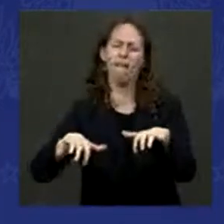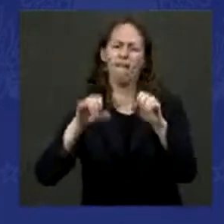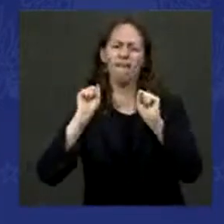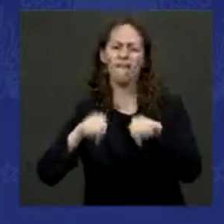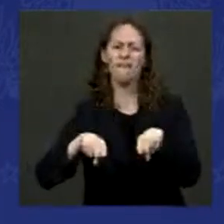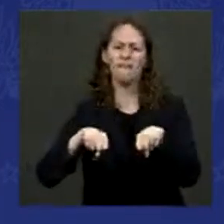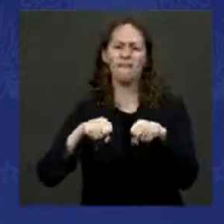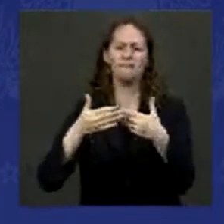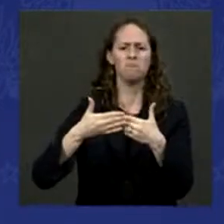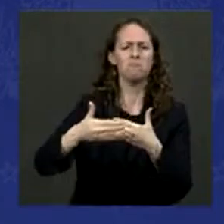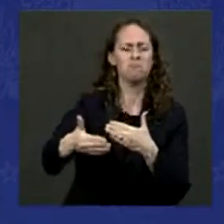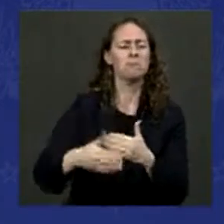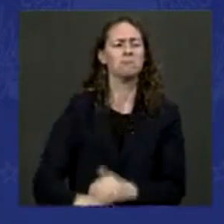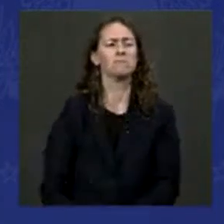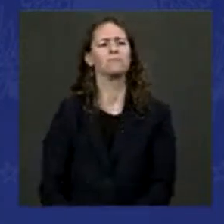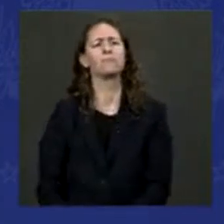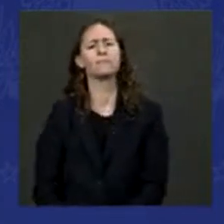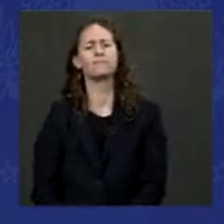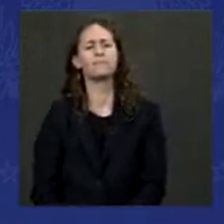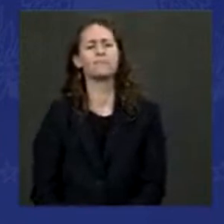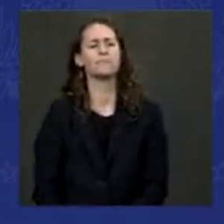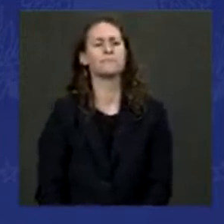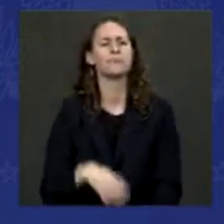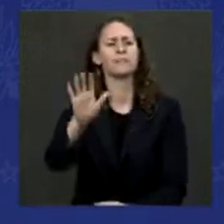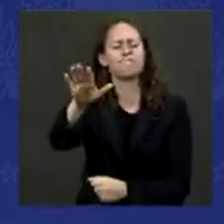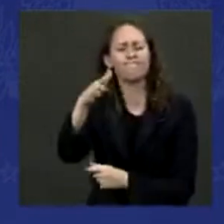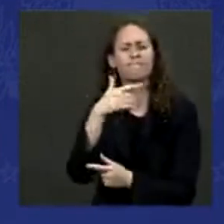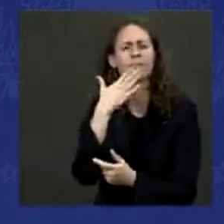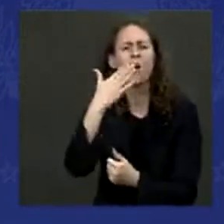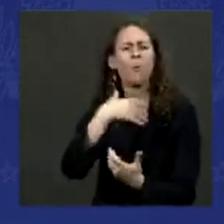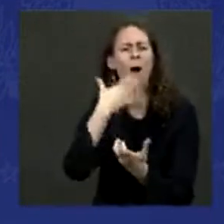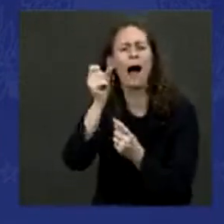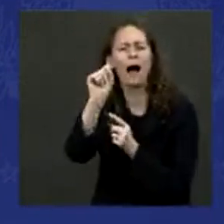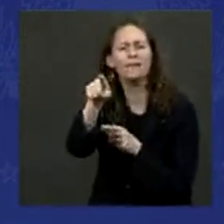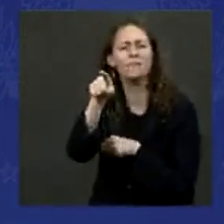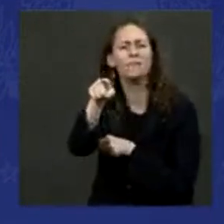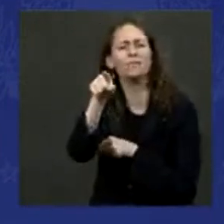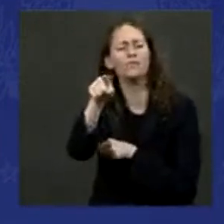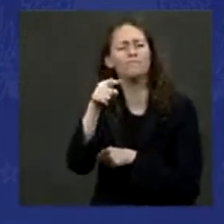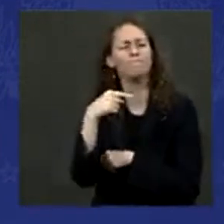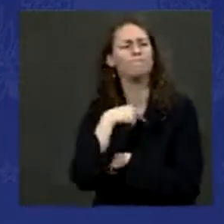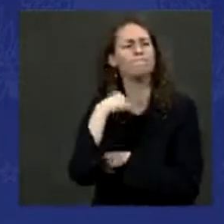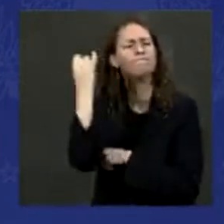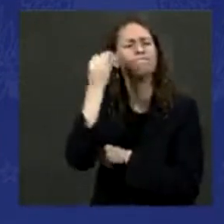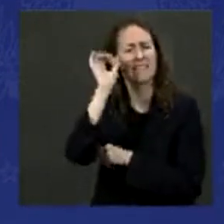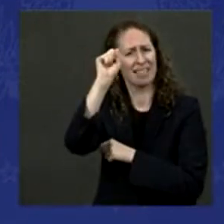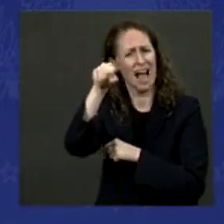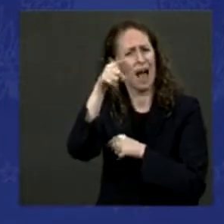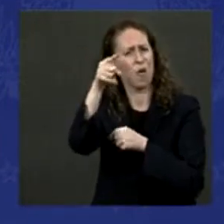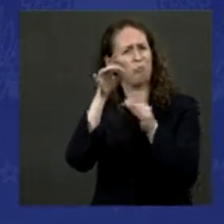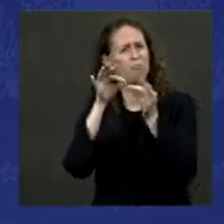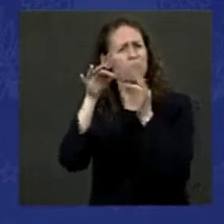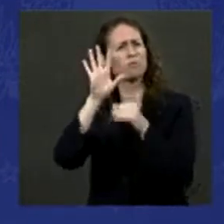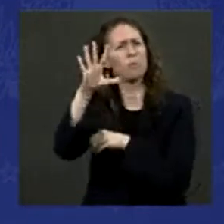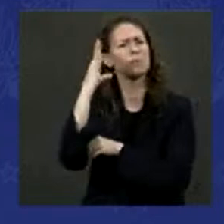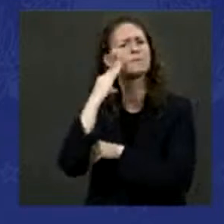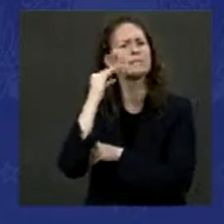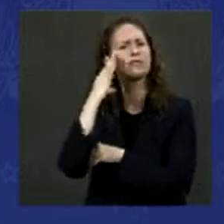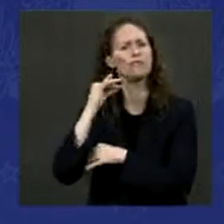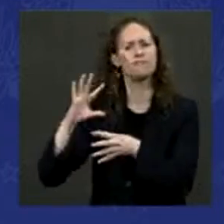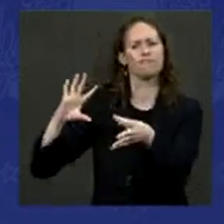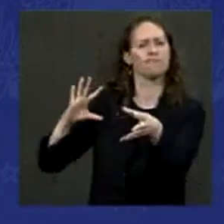Mr. President. Thank you, Mr. President. You've often touted your experience in the Senate, your 36 years in the Senate. Your aides